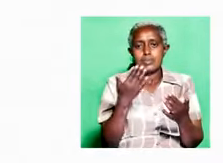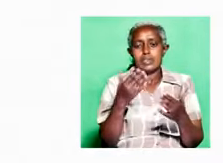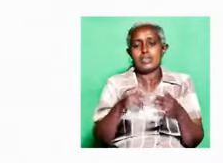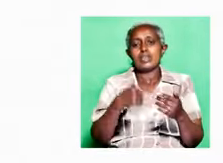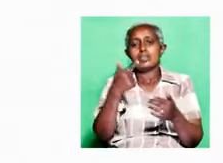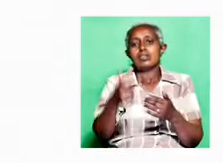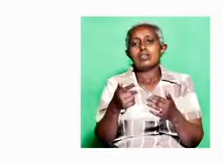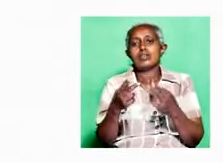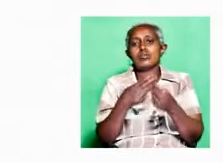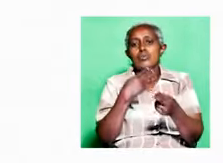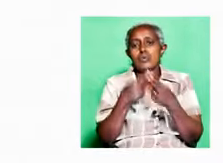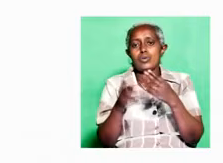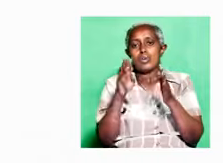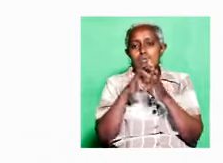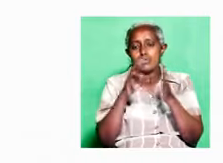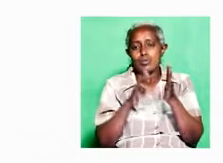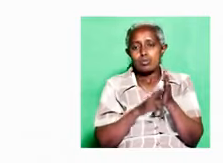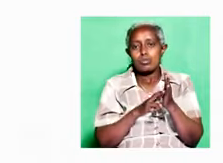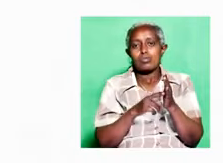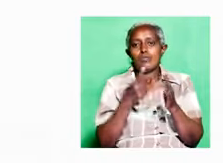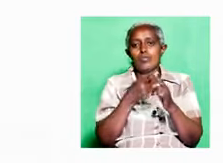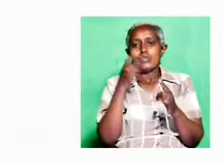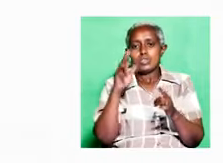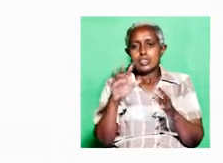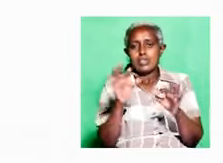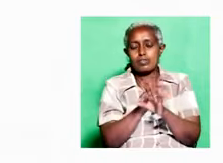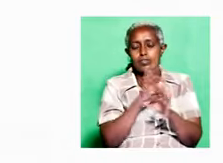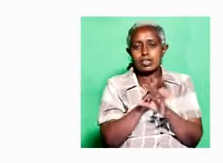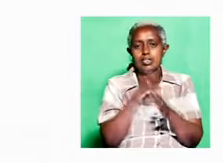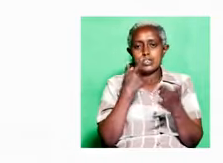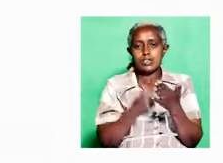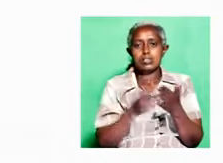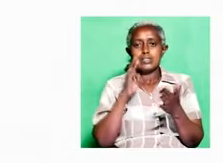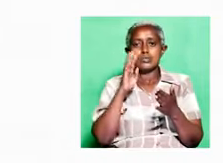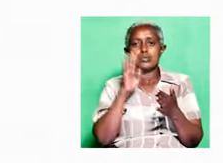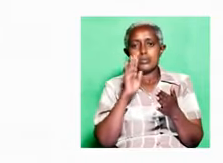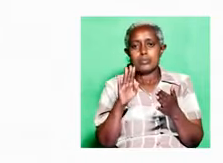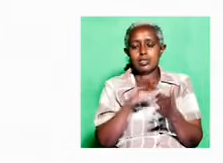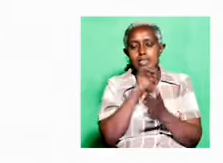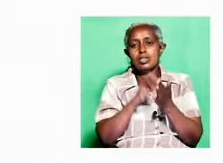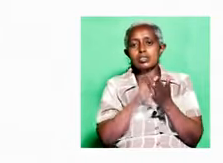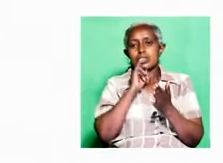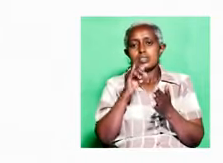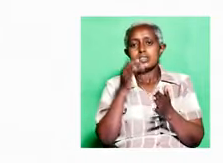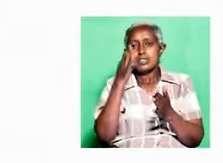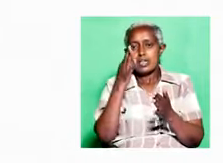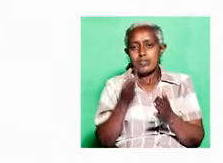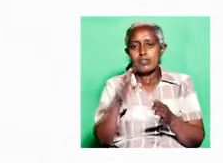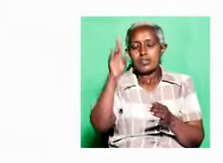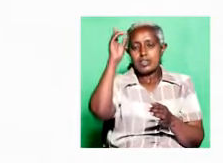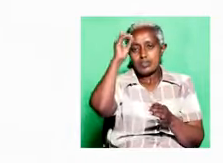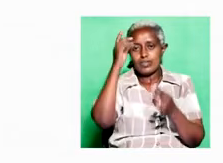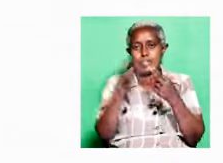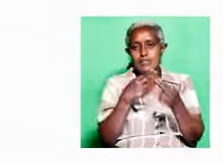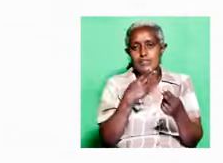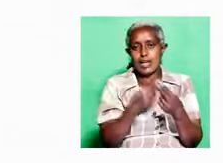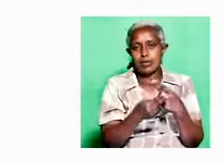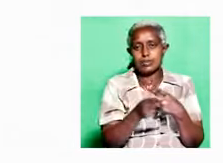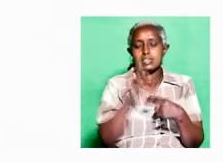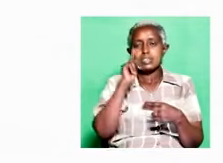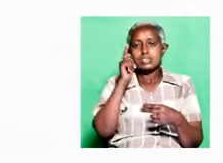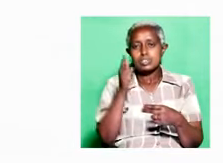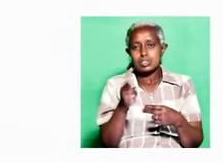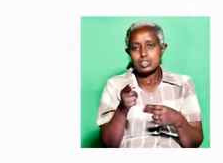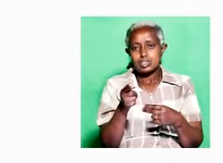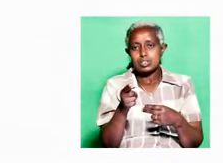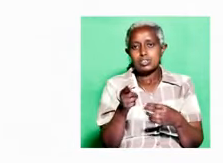extend product rule for three functions. This will be, it is f derivative times